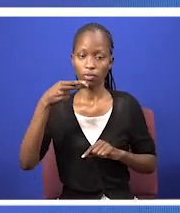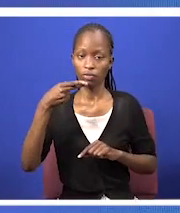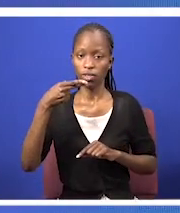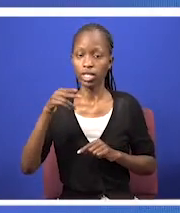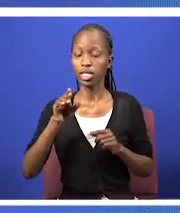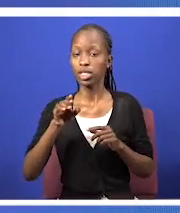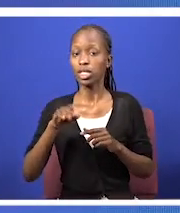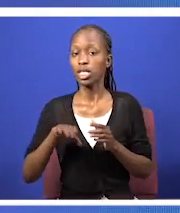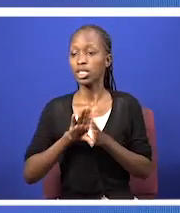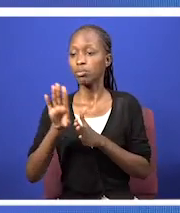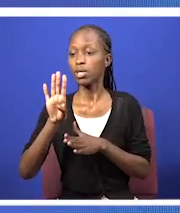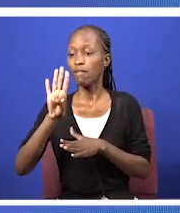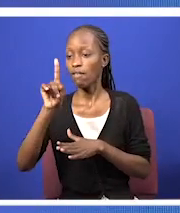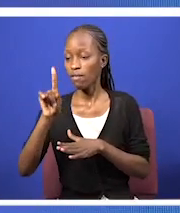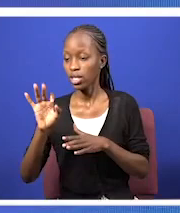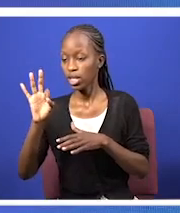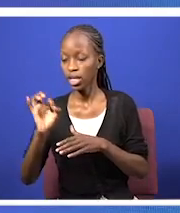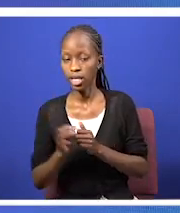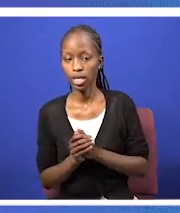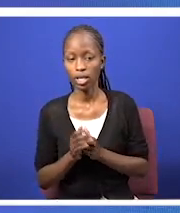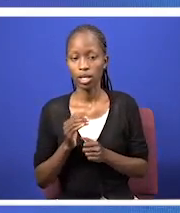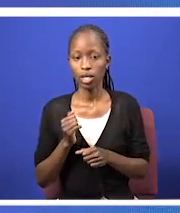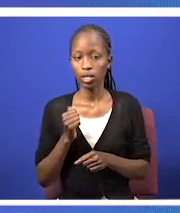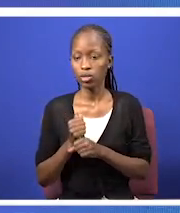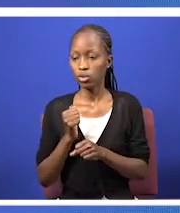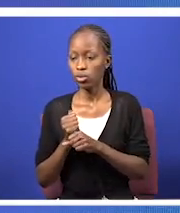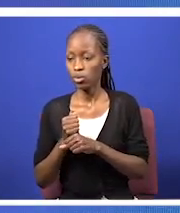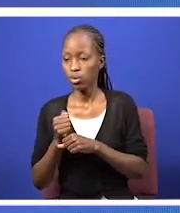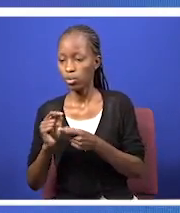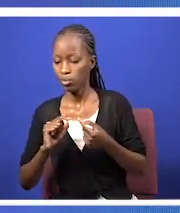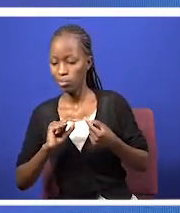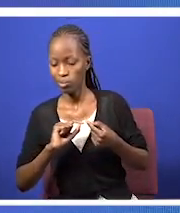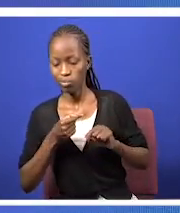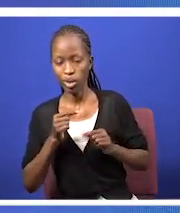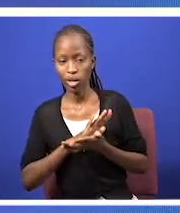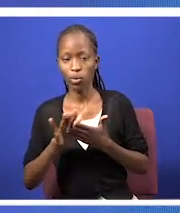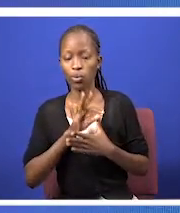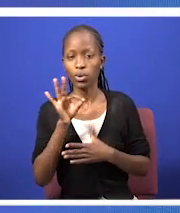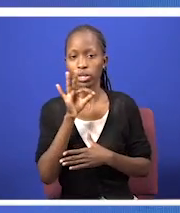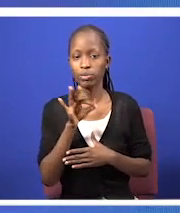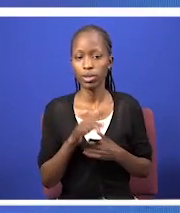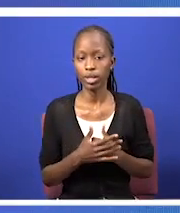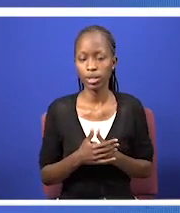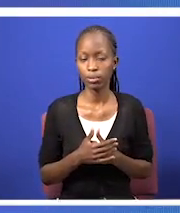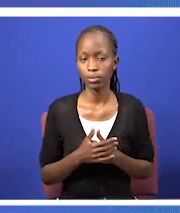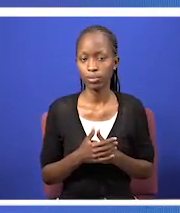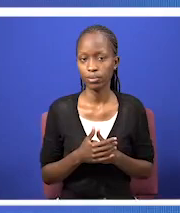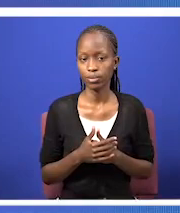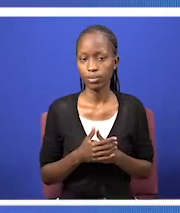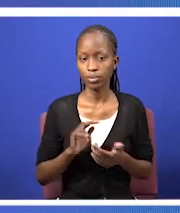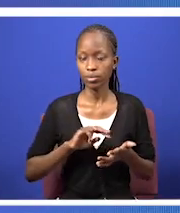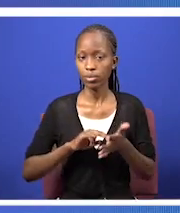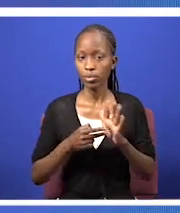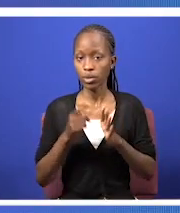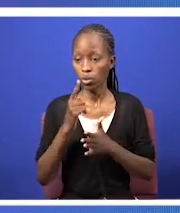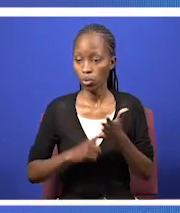Ephesians chapter 4, verse 30. Do not grieve the Holy Spirit with whom you are sealed to the day of redemption. In other words, it's